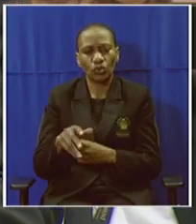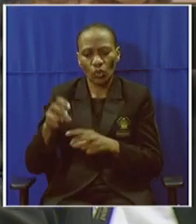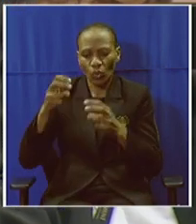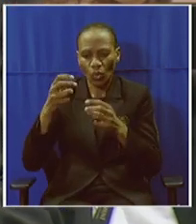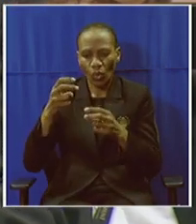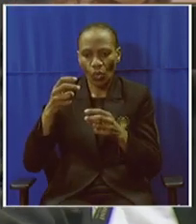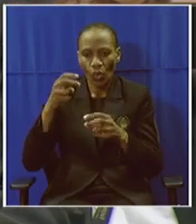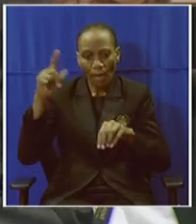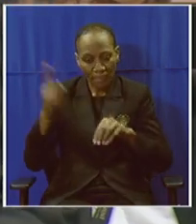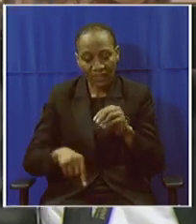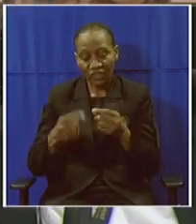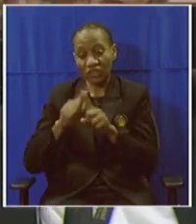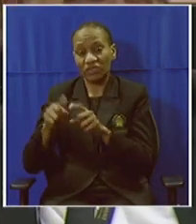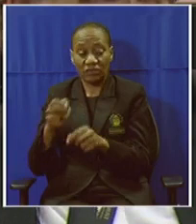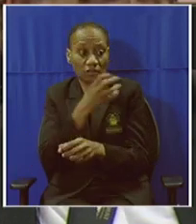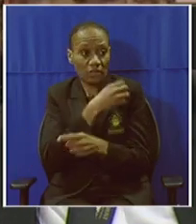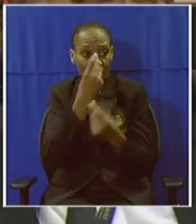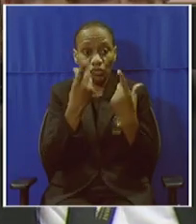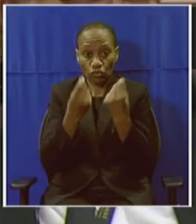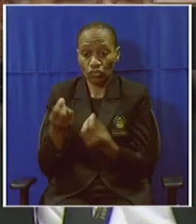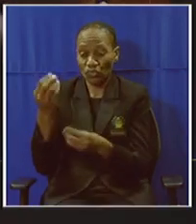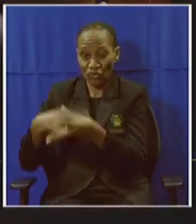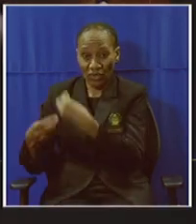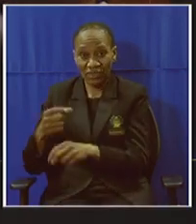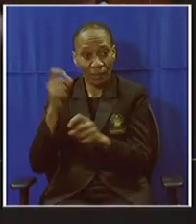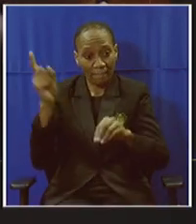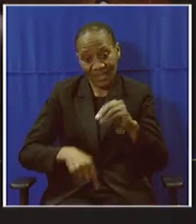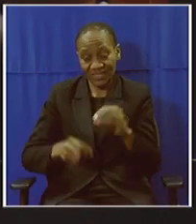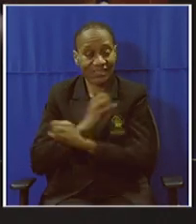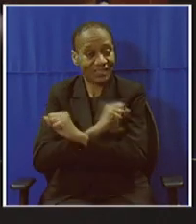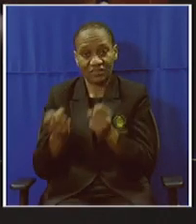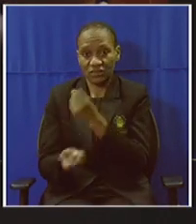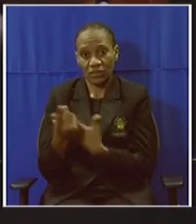held accountable. Thank you, Chair. Thank you, ANC.